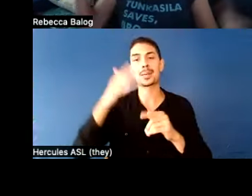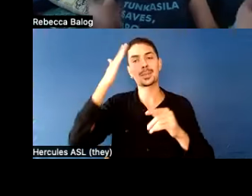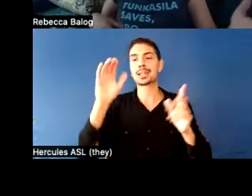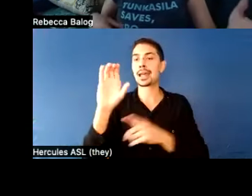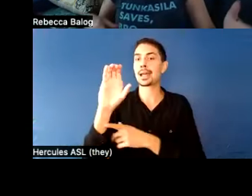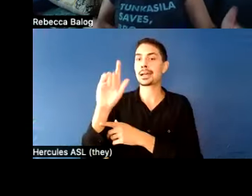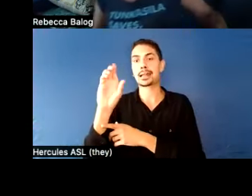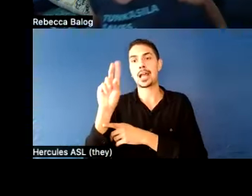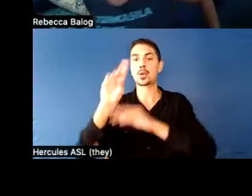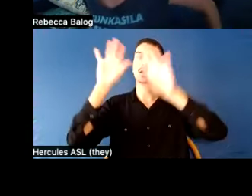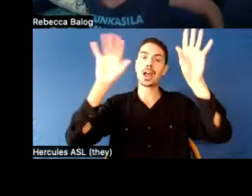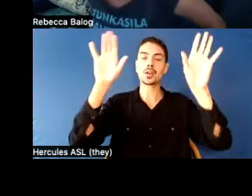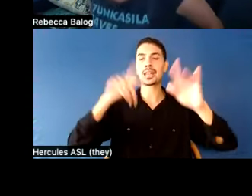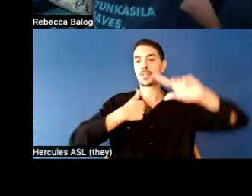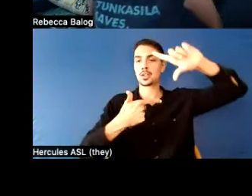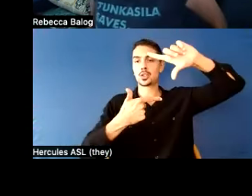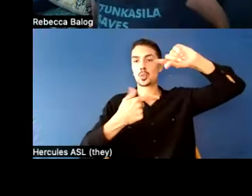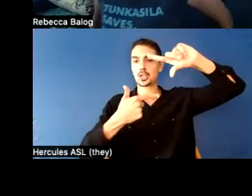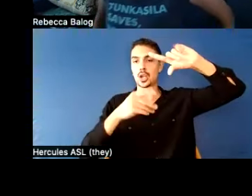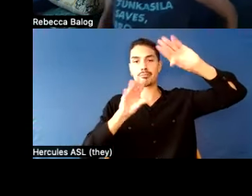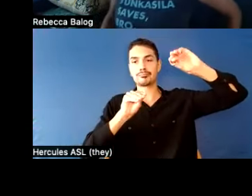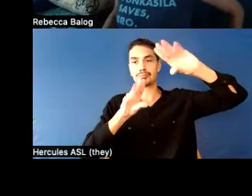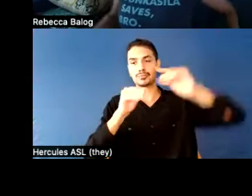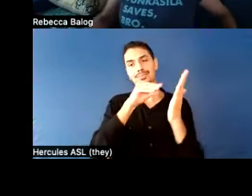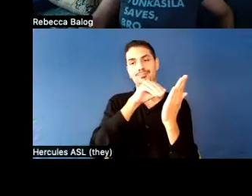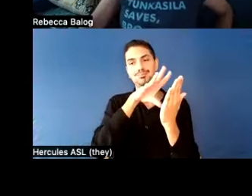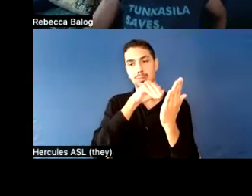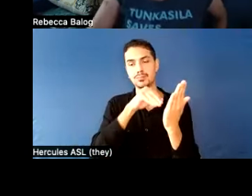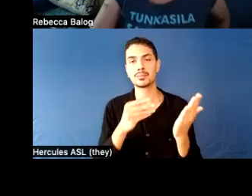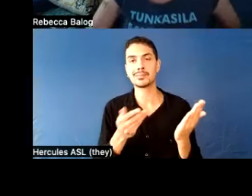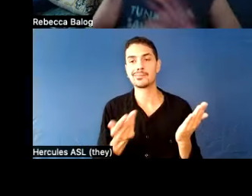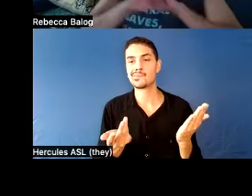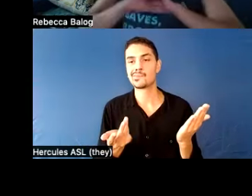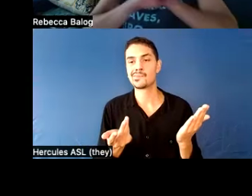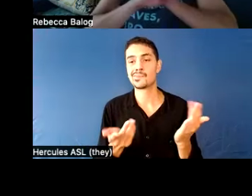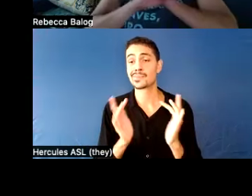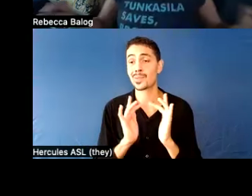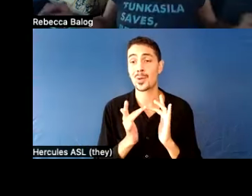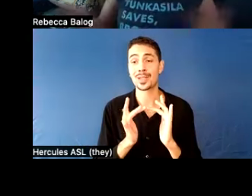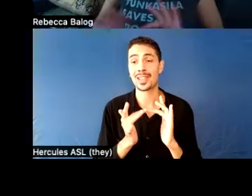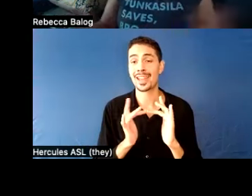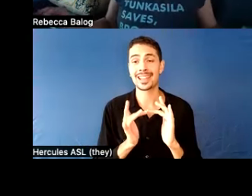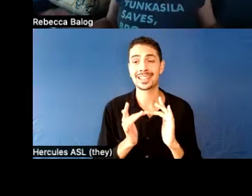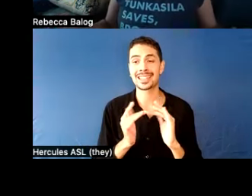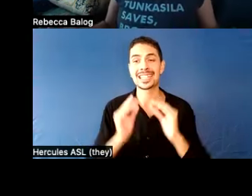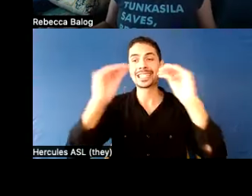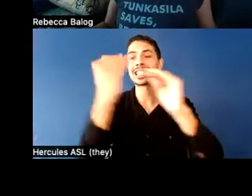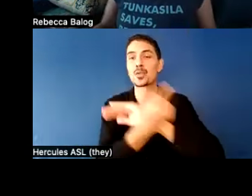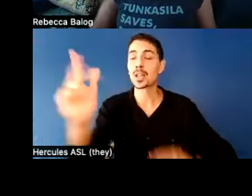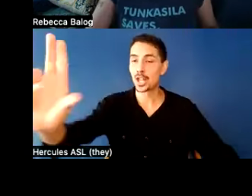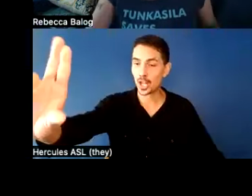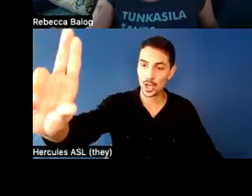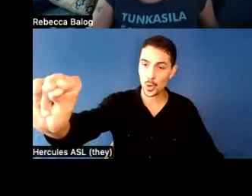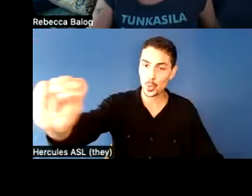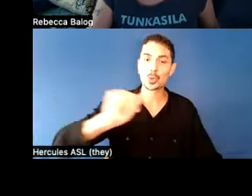there's screenshotting, there's all these things. Yeah, online is just teach everyone, no, don't text or